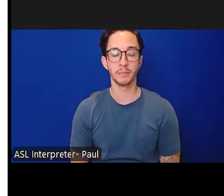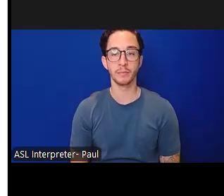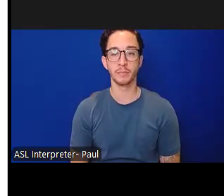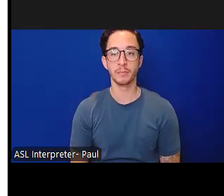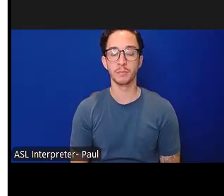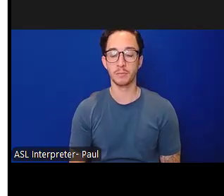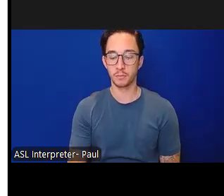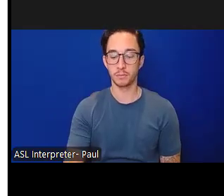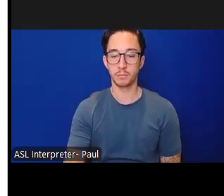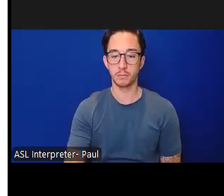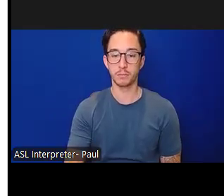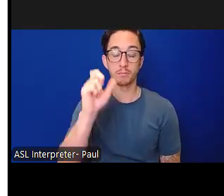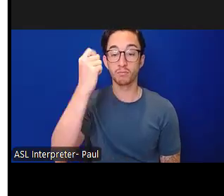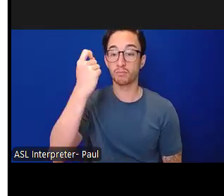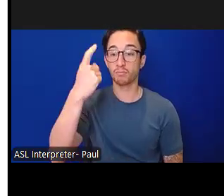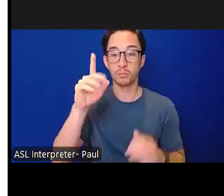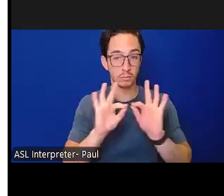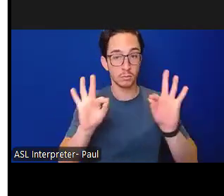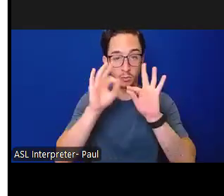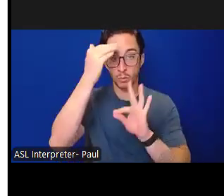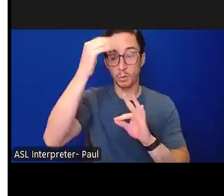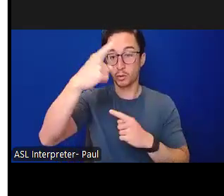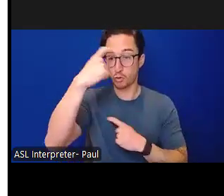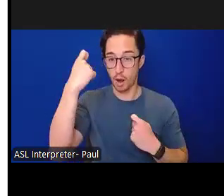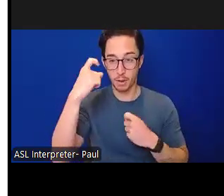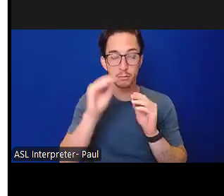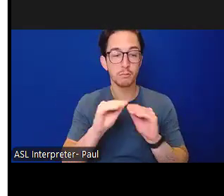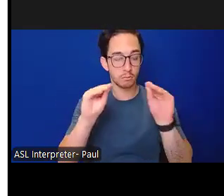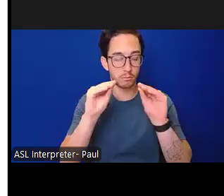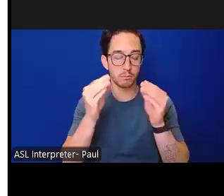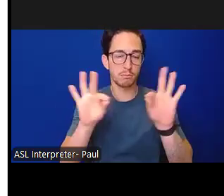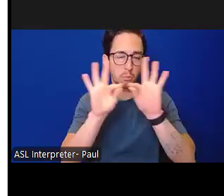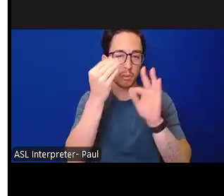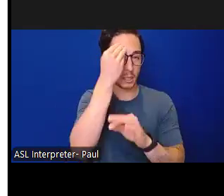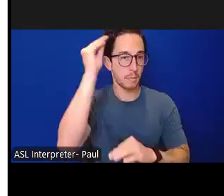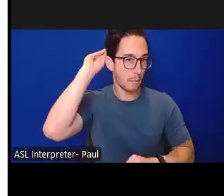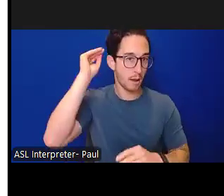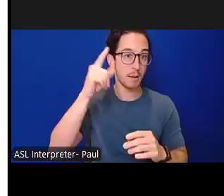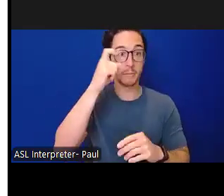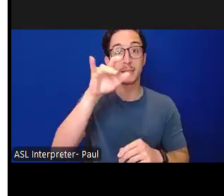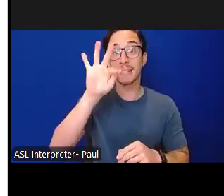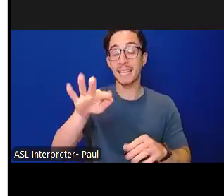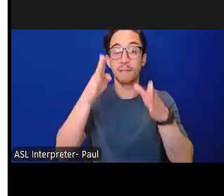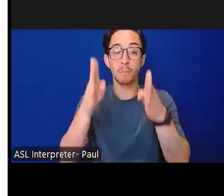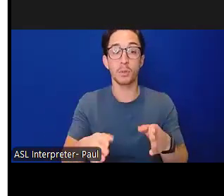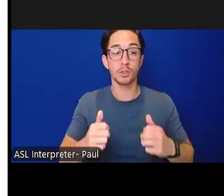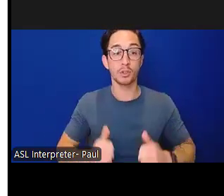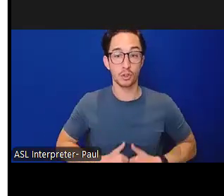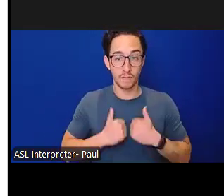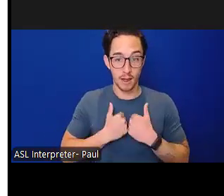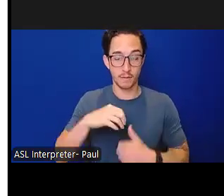Now, it's important to know that these traumas are important to keep in mind because when an individual survives a sexual